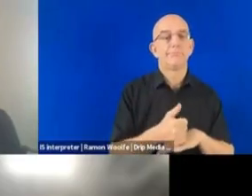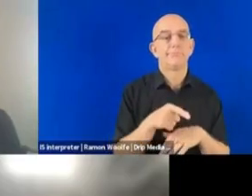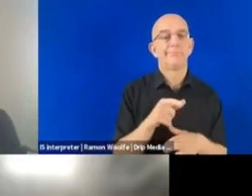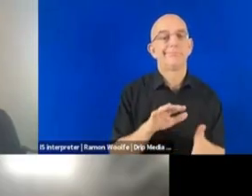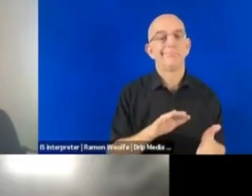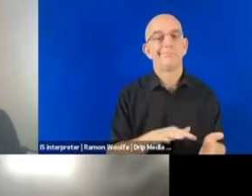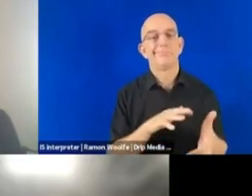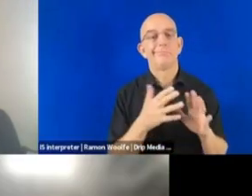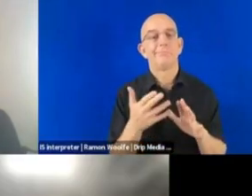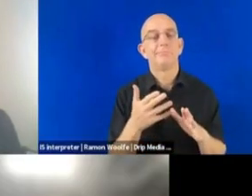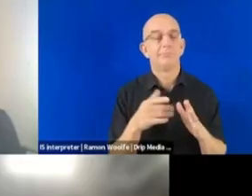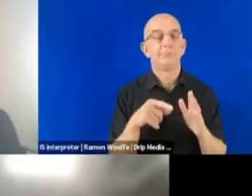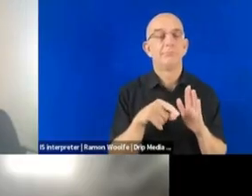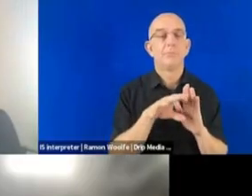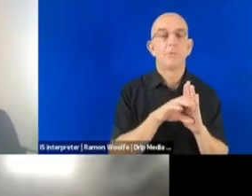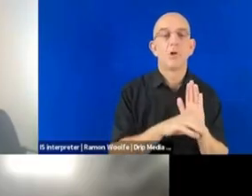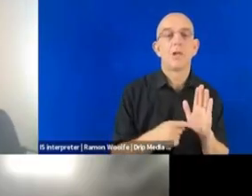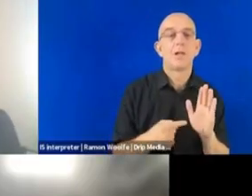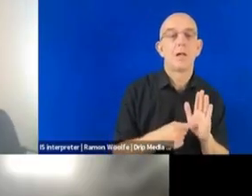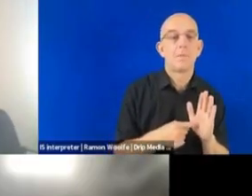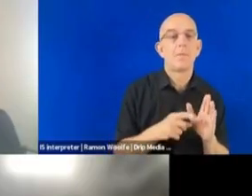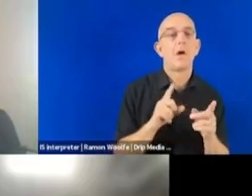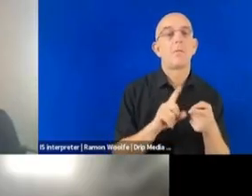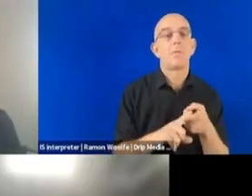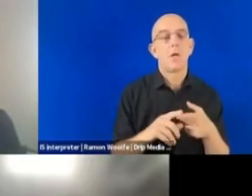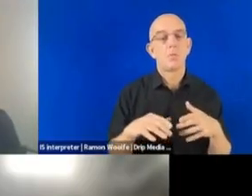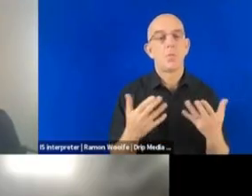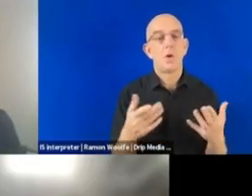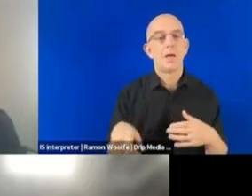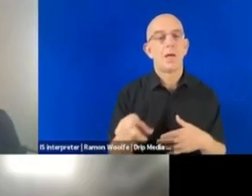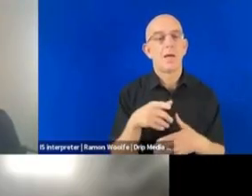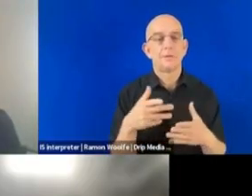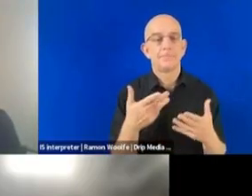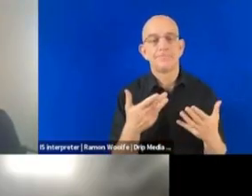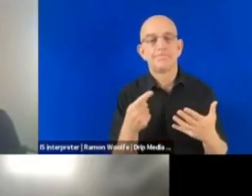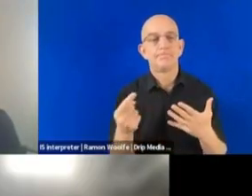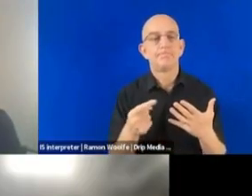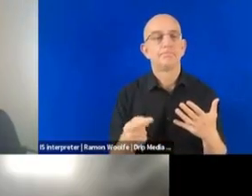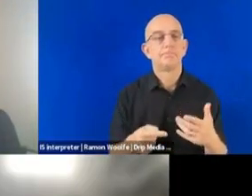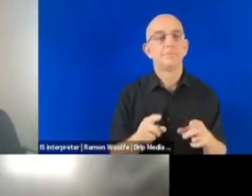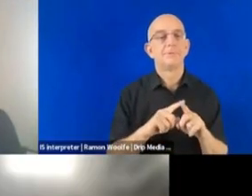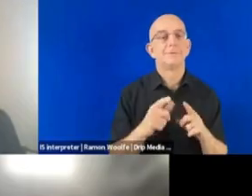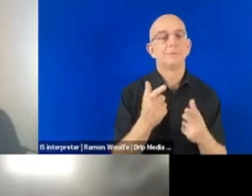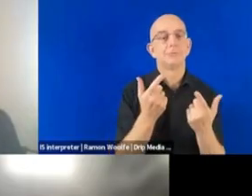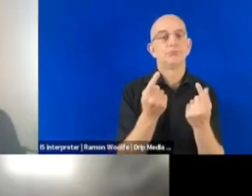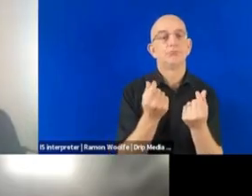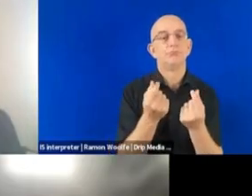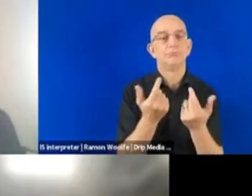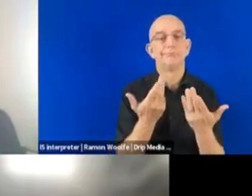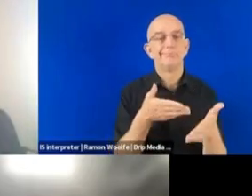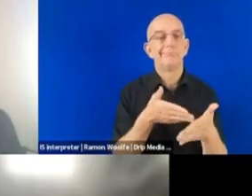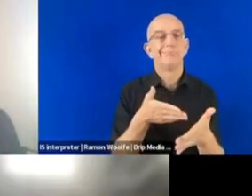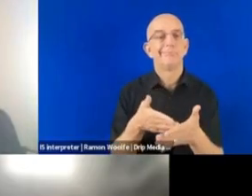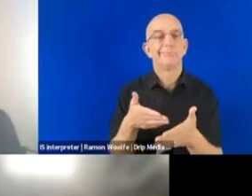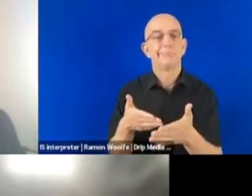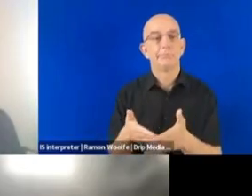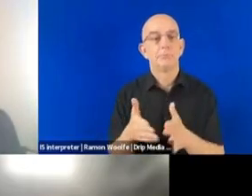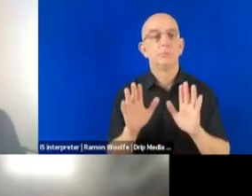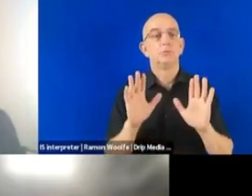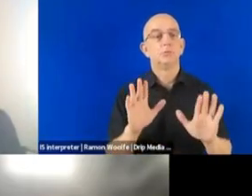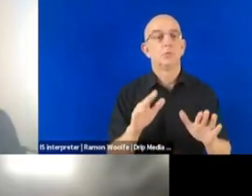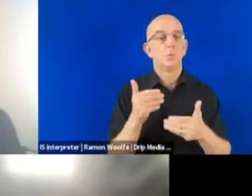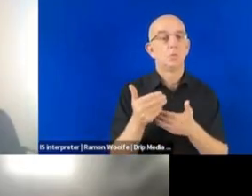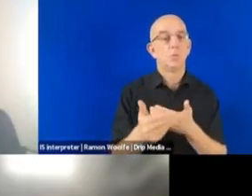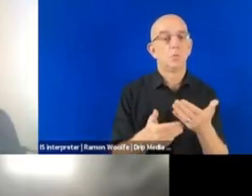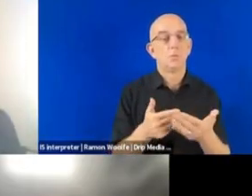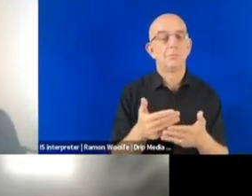also basically constrain and need finances. But also there is another focus of the current social protection program in Malawi, where we are